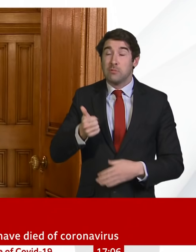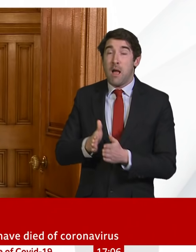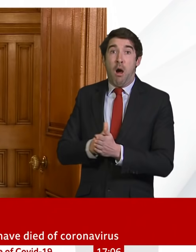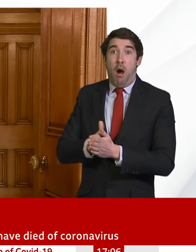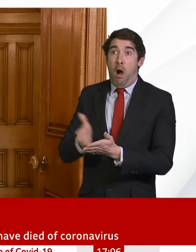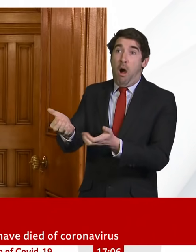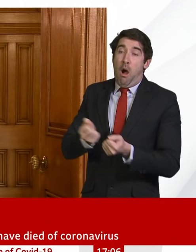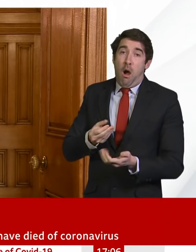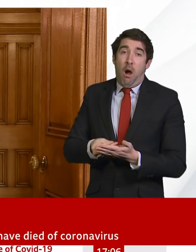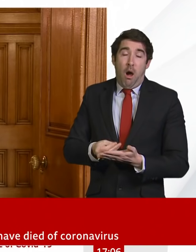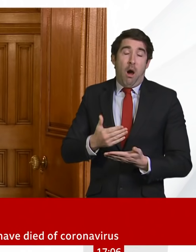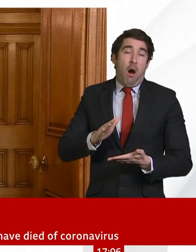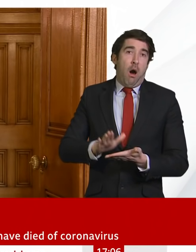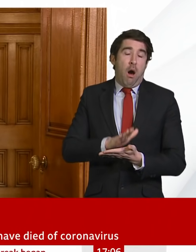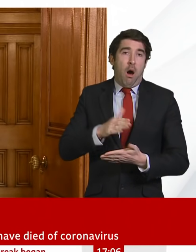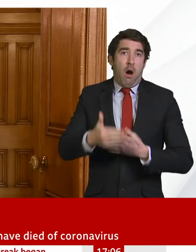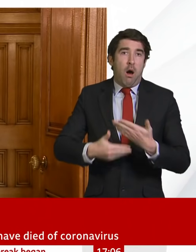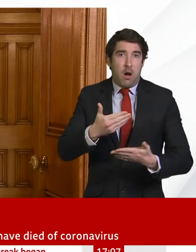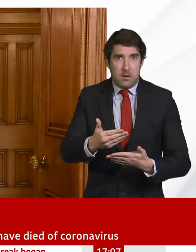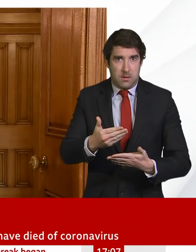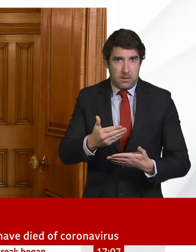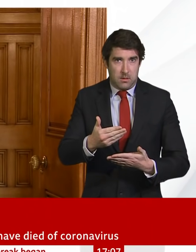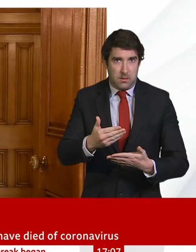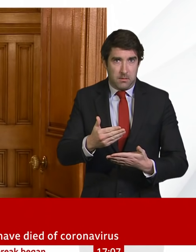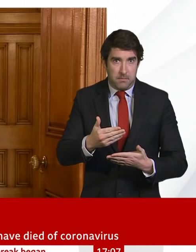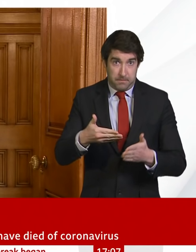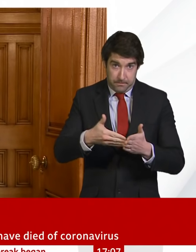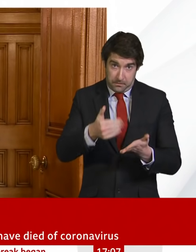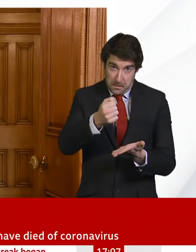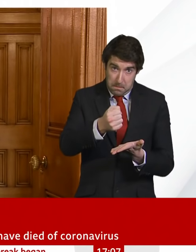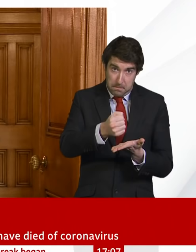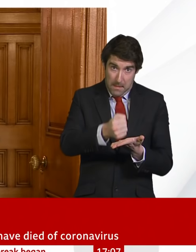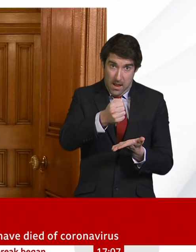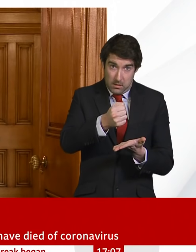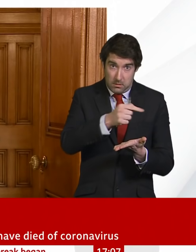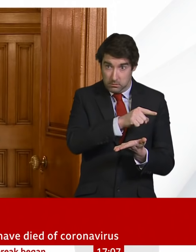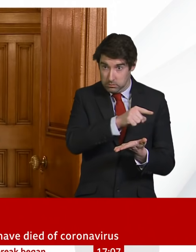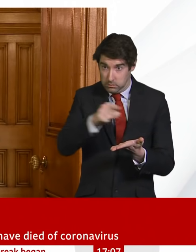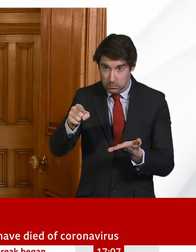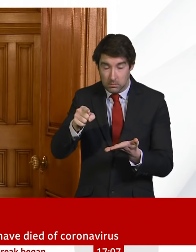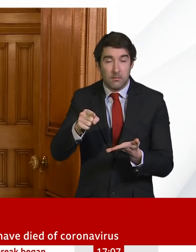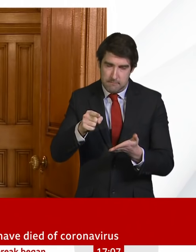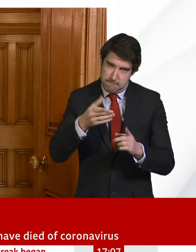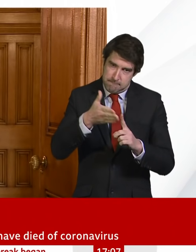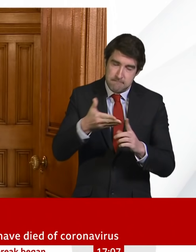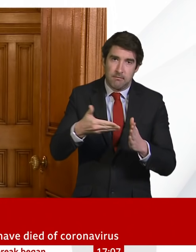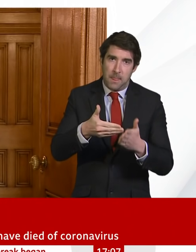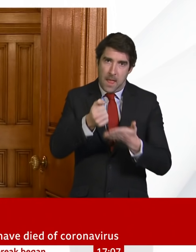grants. We know high street banks are working really hard to support the UK through this